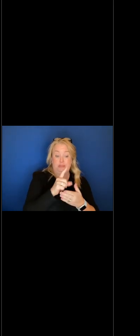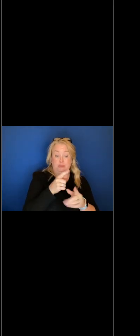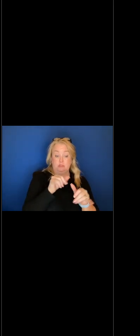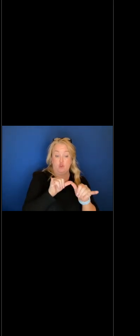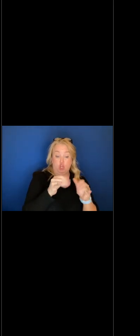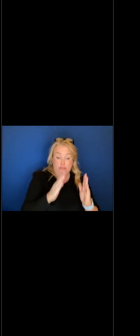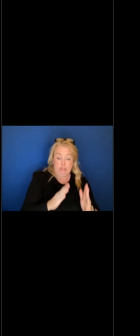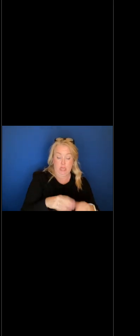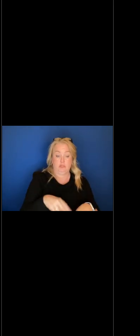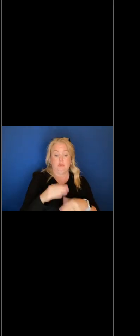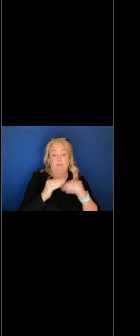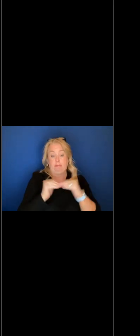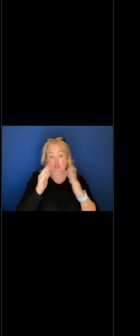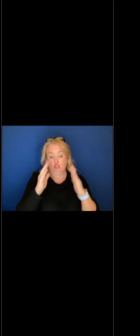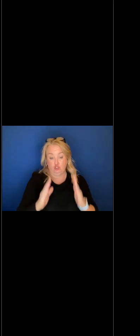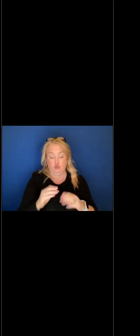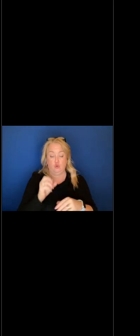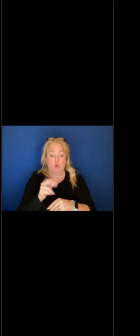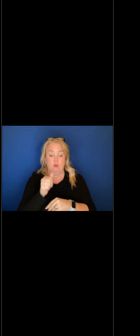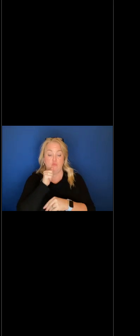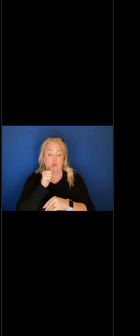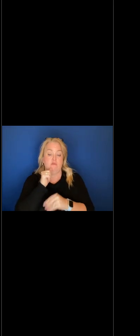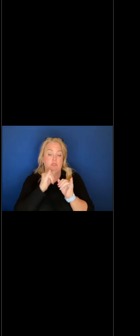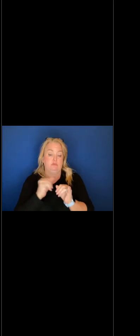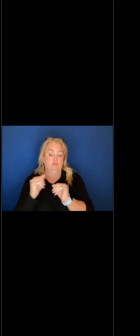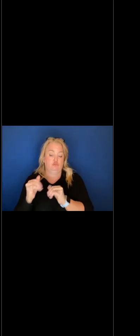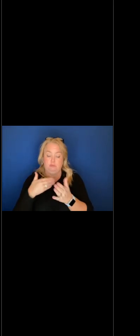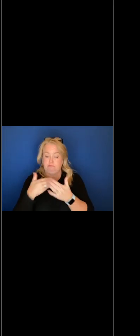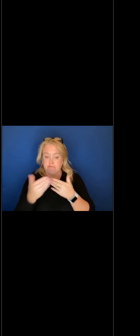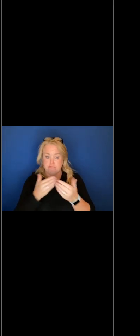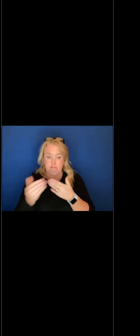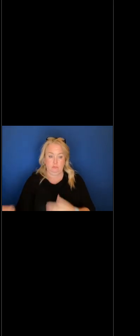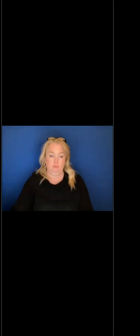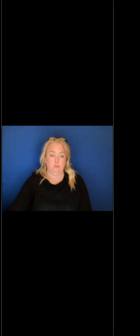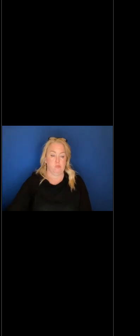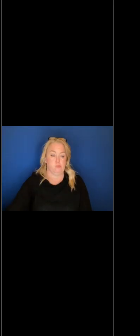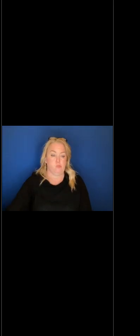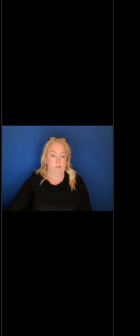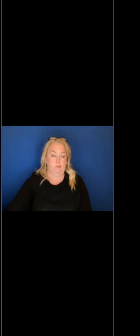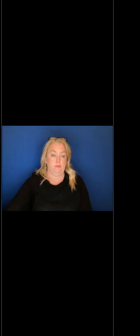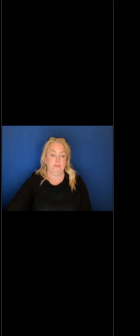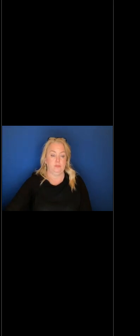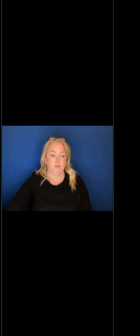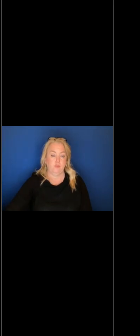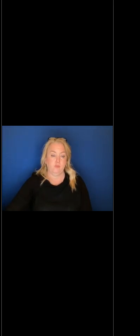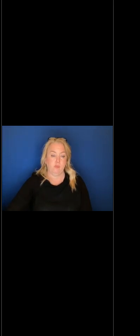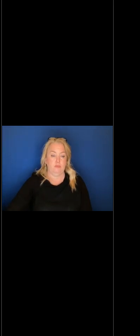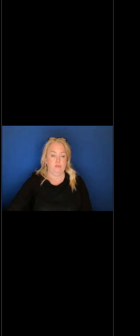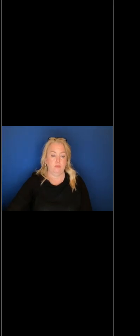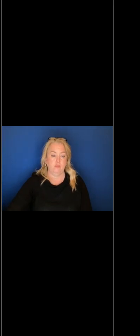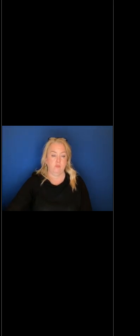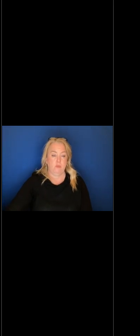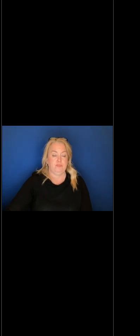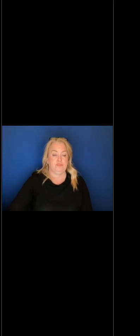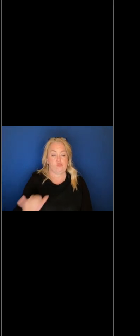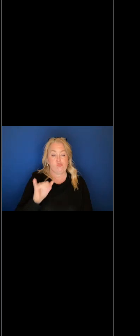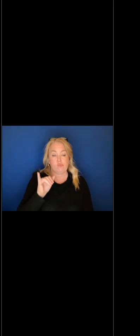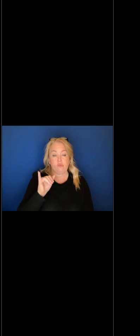builder, or a private individual. Additions. If an